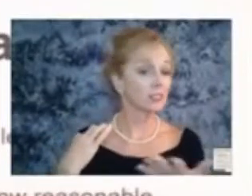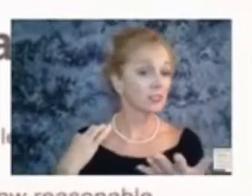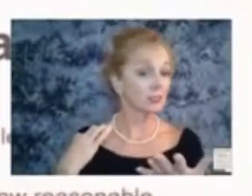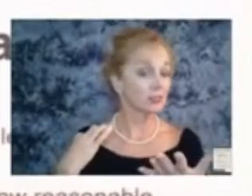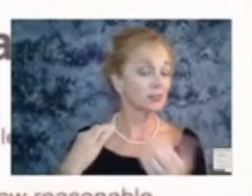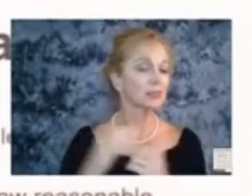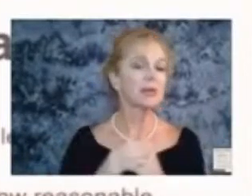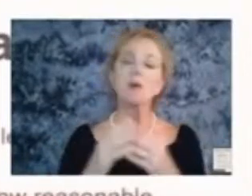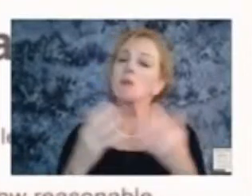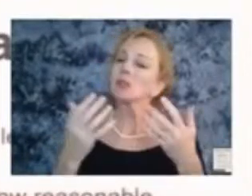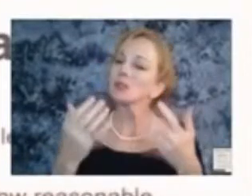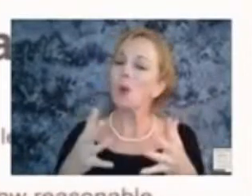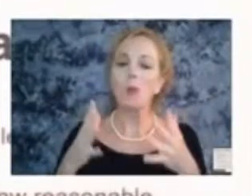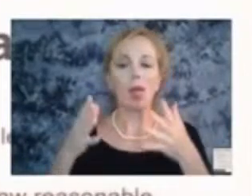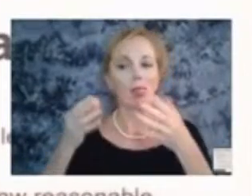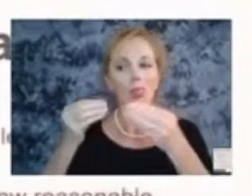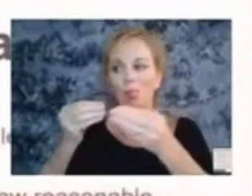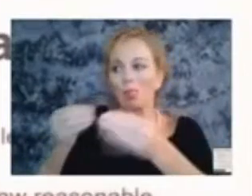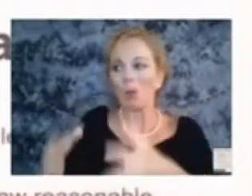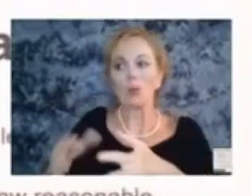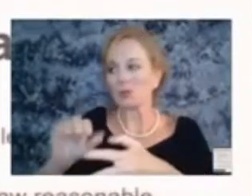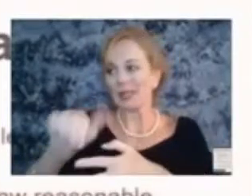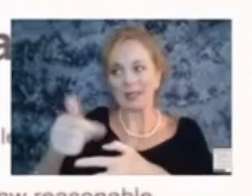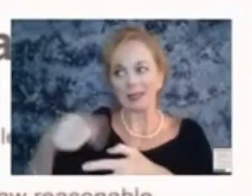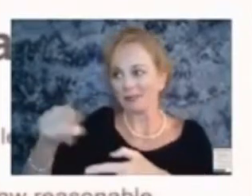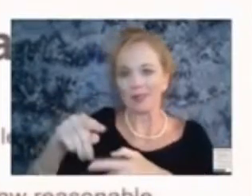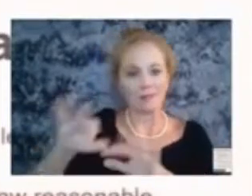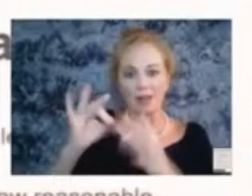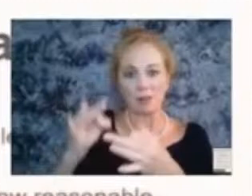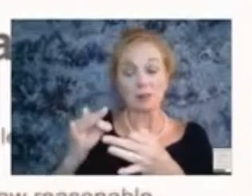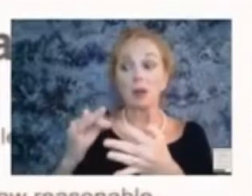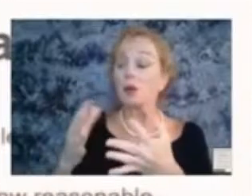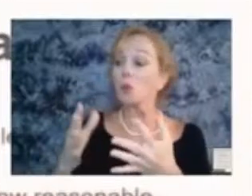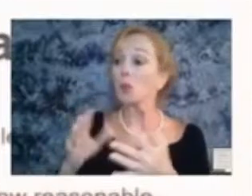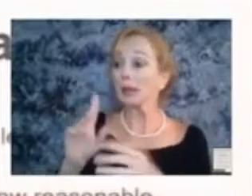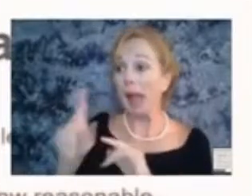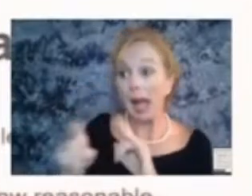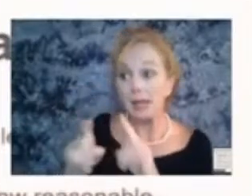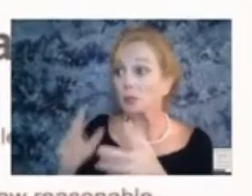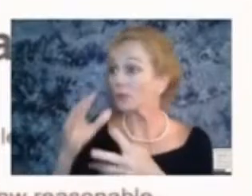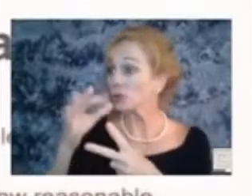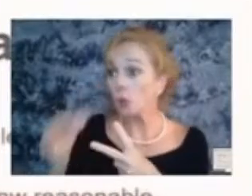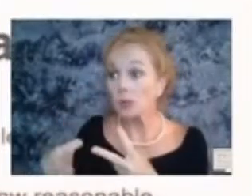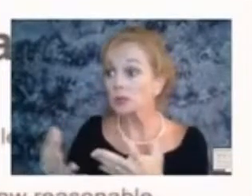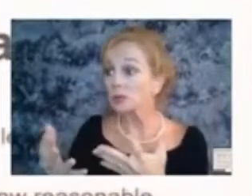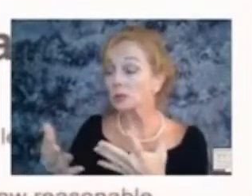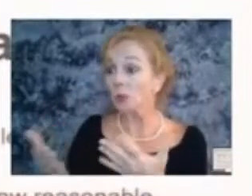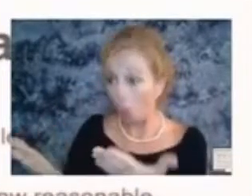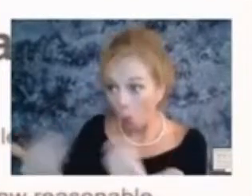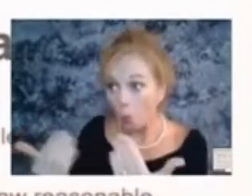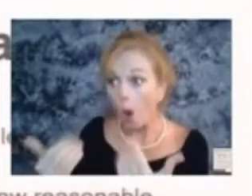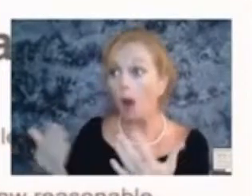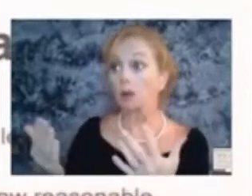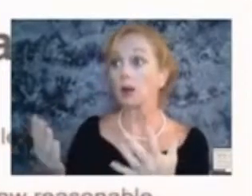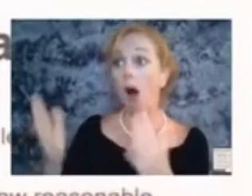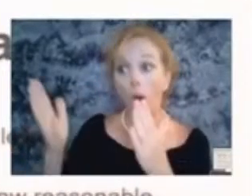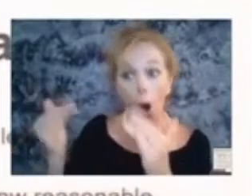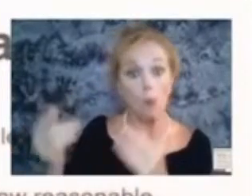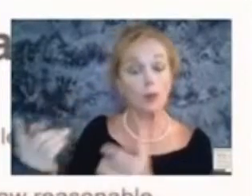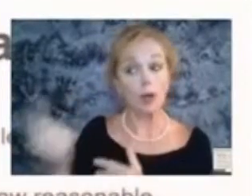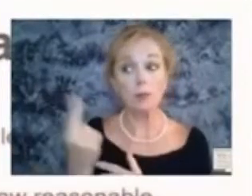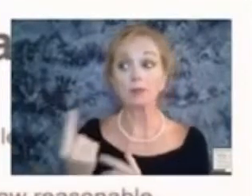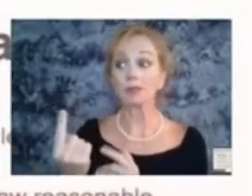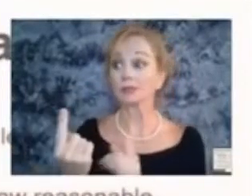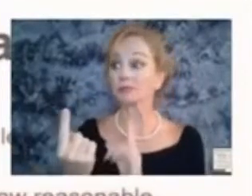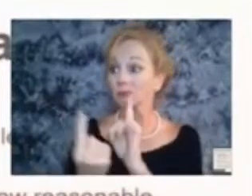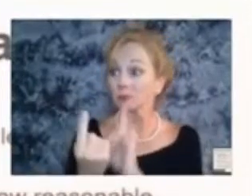And so we will ask and engage them in a choice in whether they want to continue to, and we're hopeful that they will come in to our schools for an in-person experience if